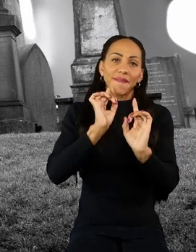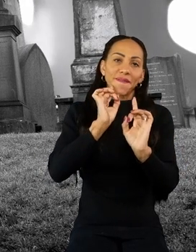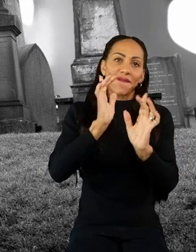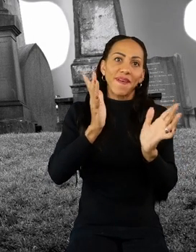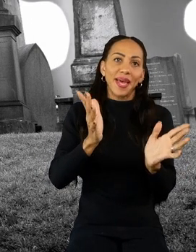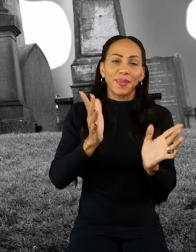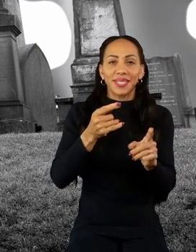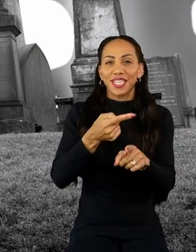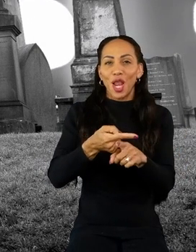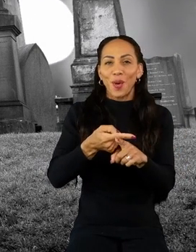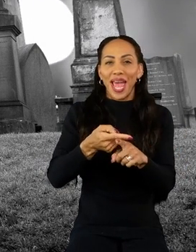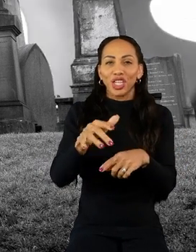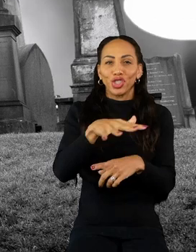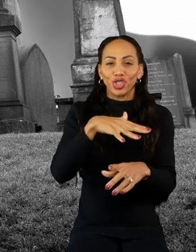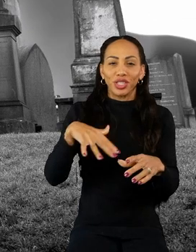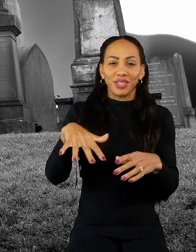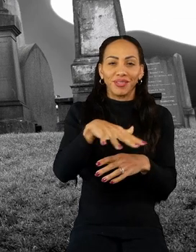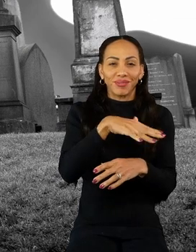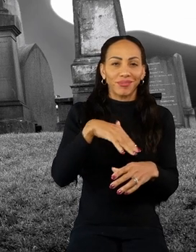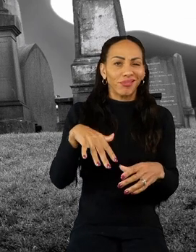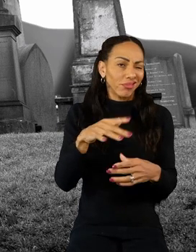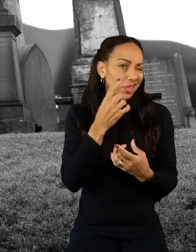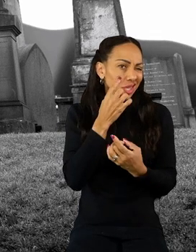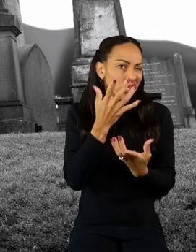big cemetery on the hill there.